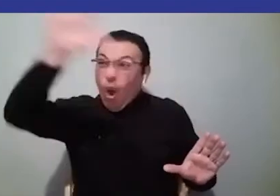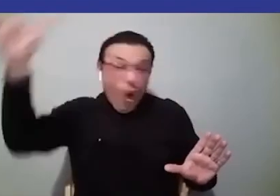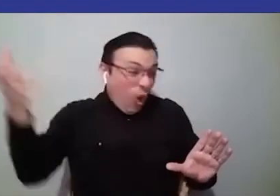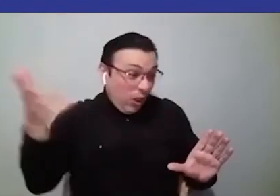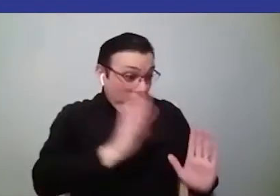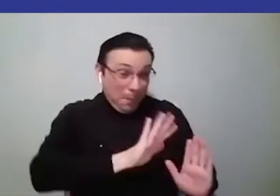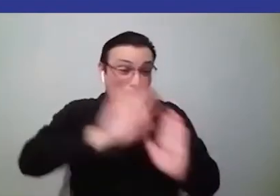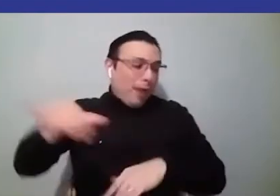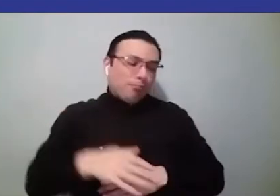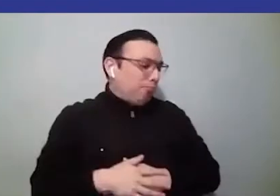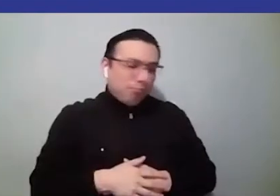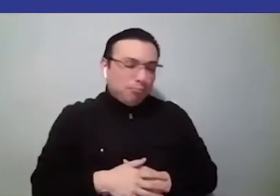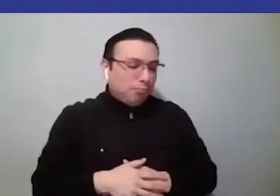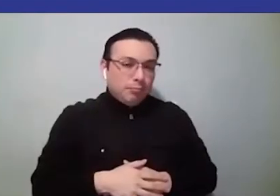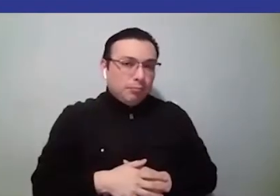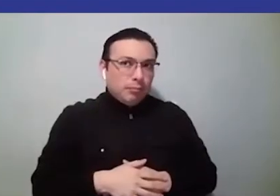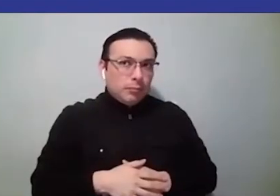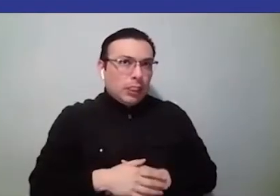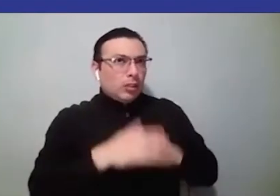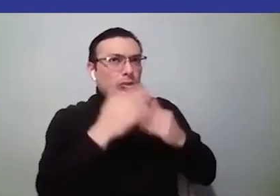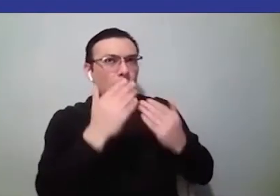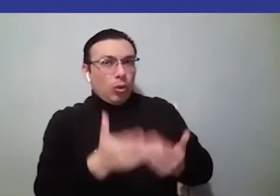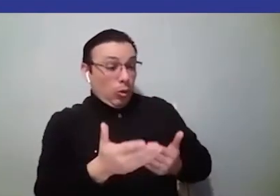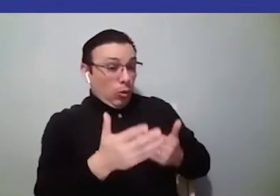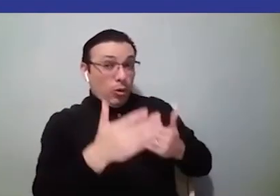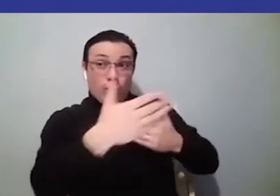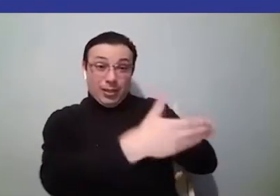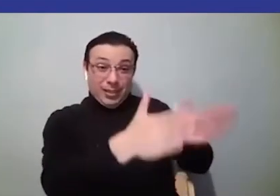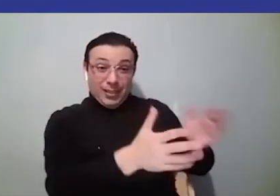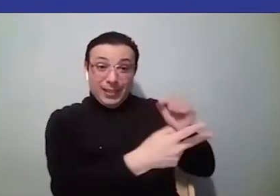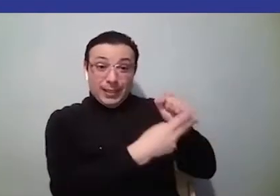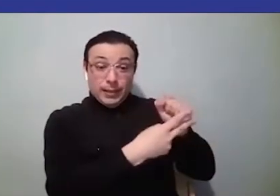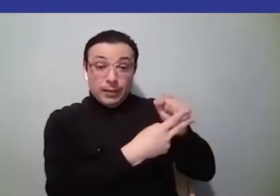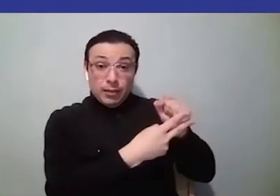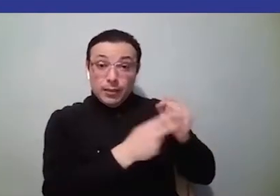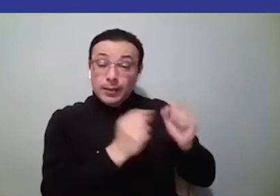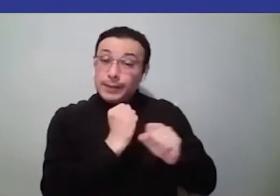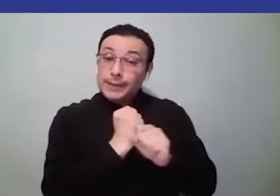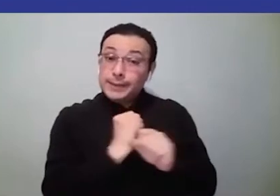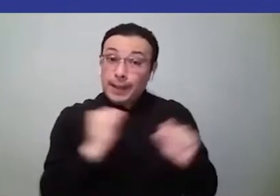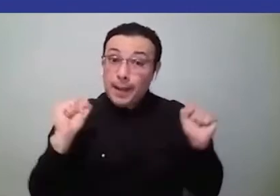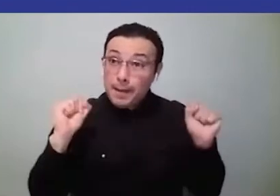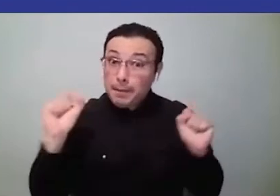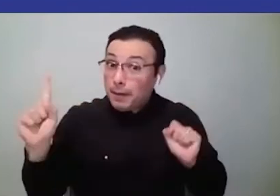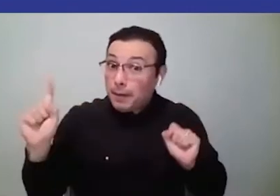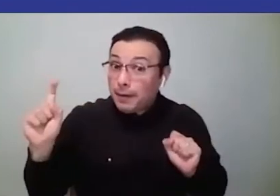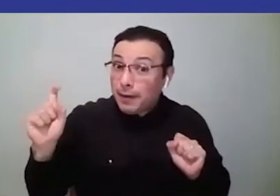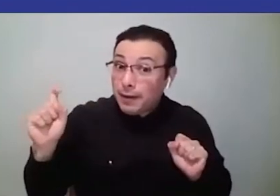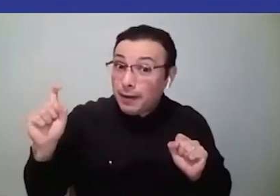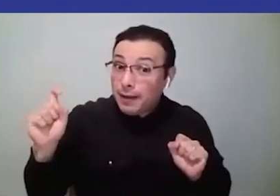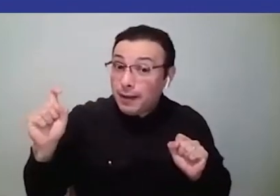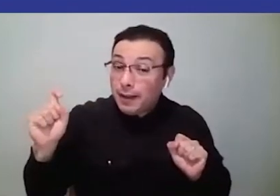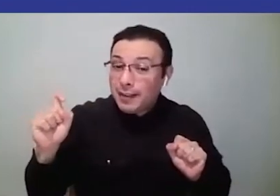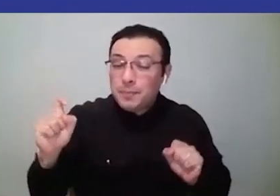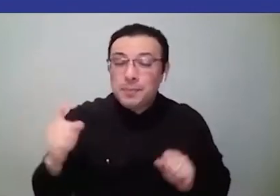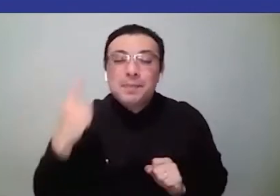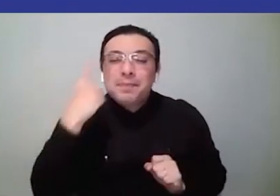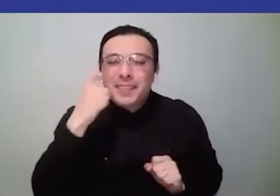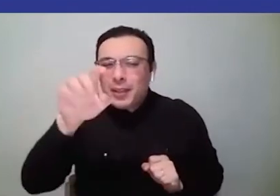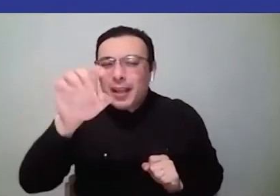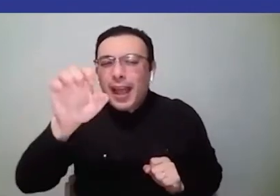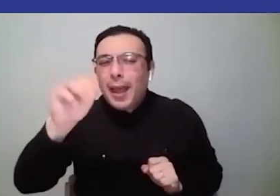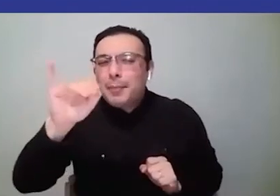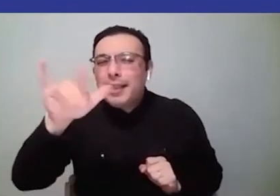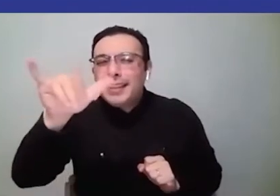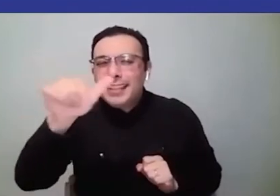safety within these spaces too, which I think you actually spoke to in a different way earlier, Emily, when you